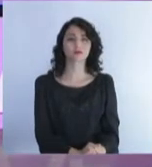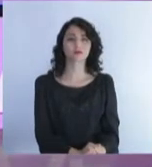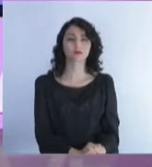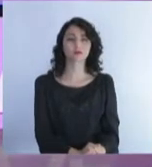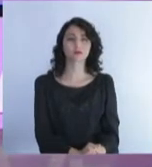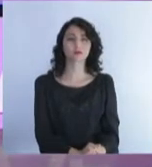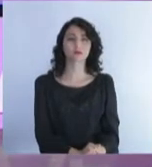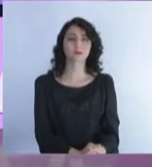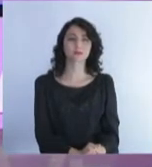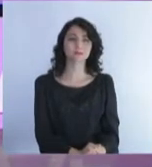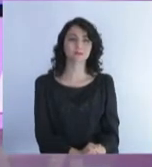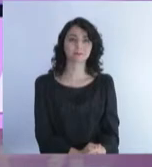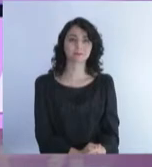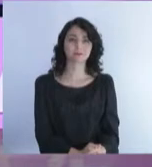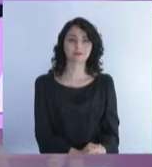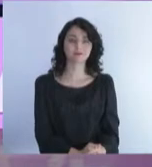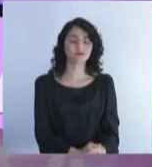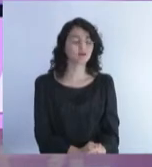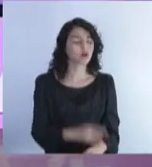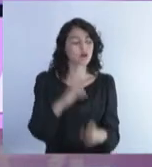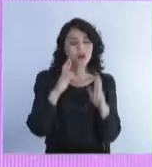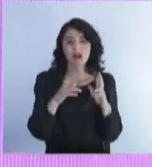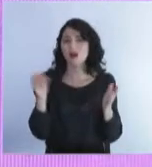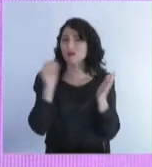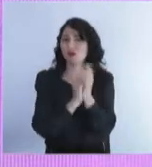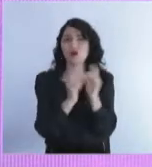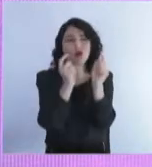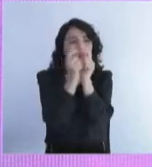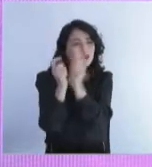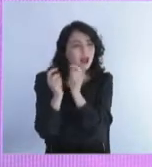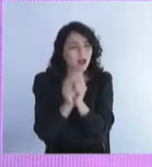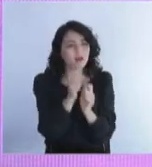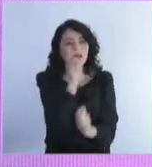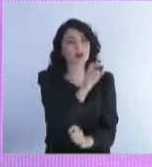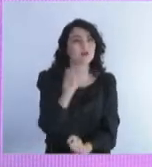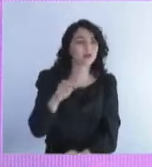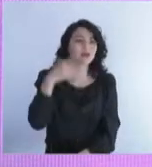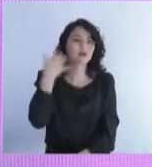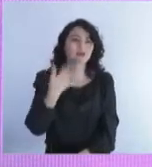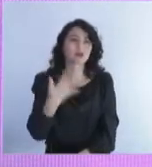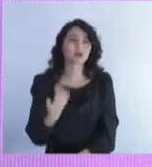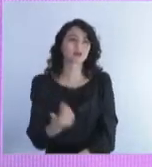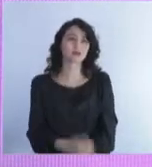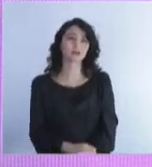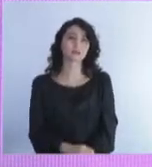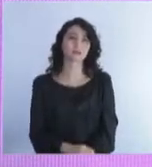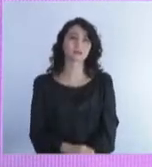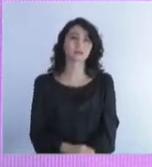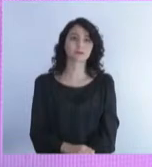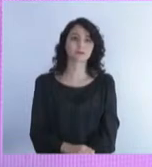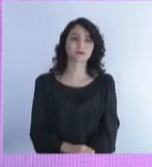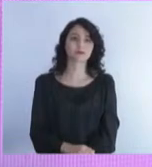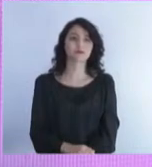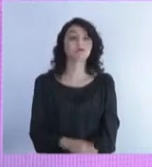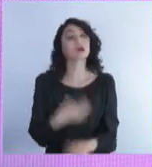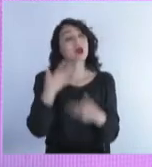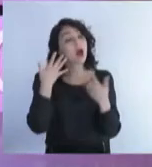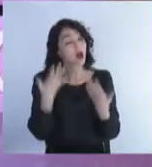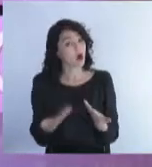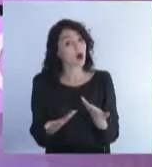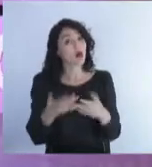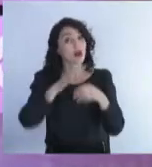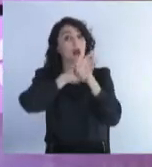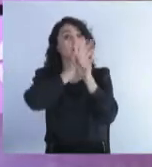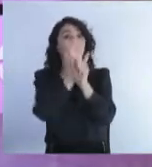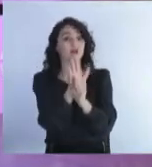It's more important to have whatever connection we can. Well, in fact, right now it looks like harder,